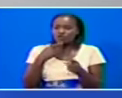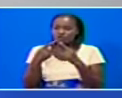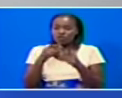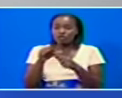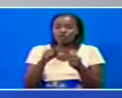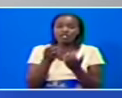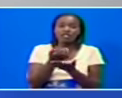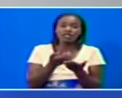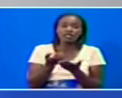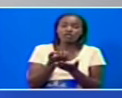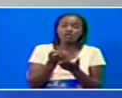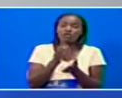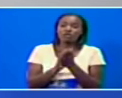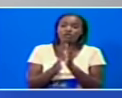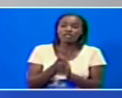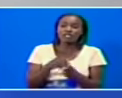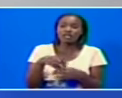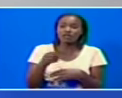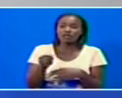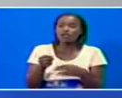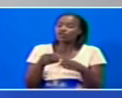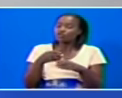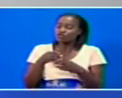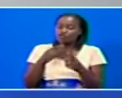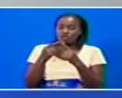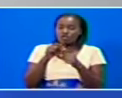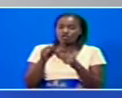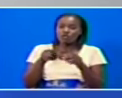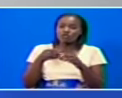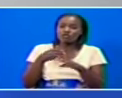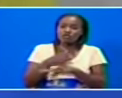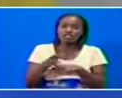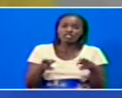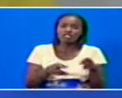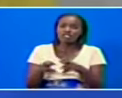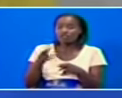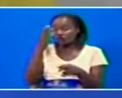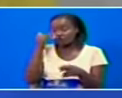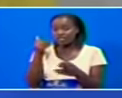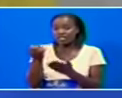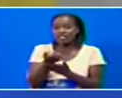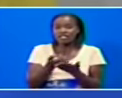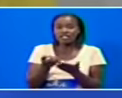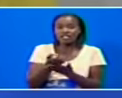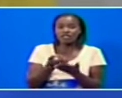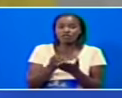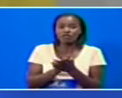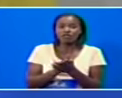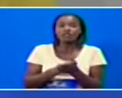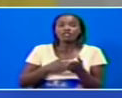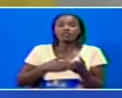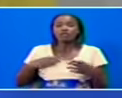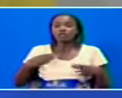economy without talking about those who bring about the growth of those economies. Free movement of people, as my colleagues have